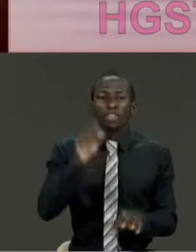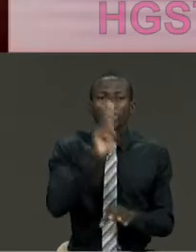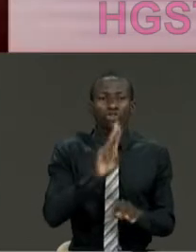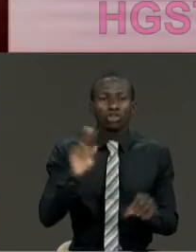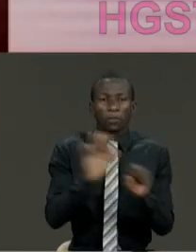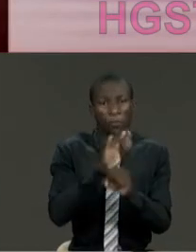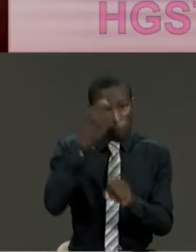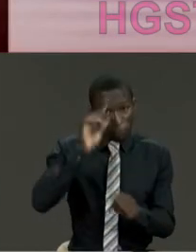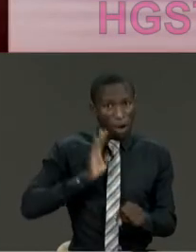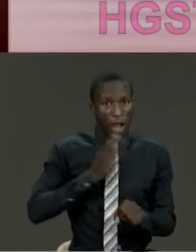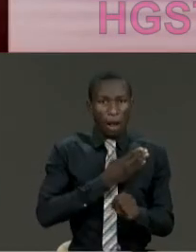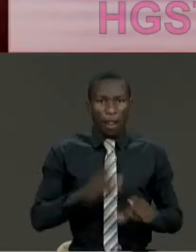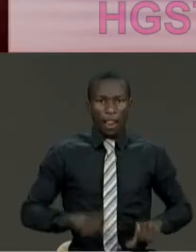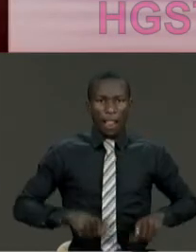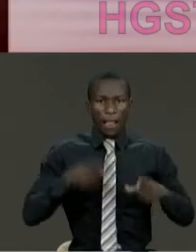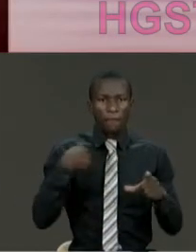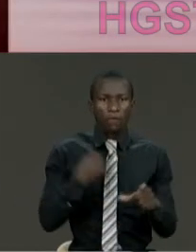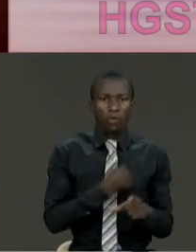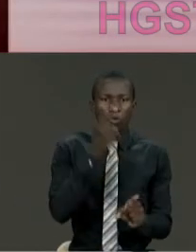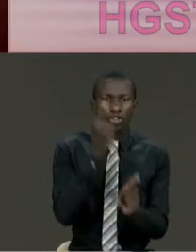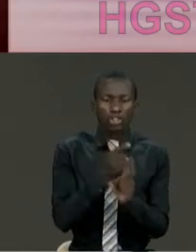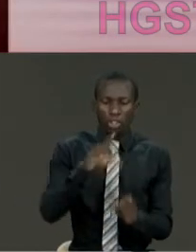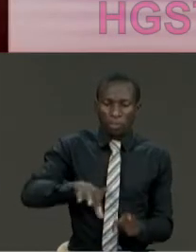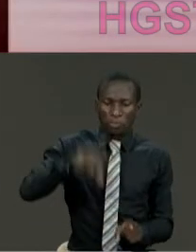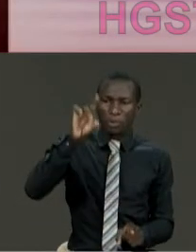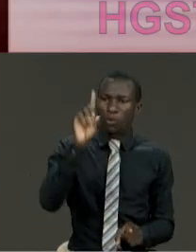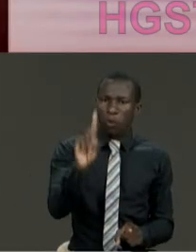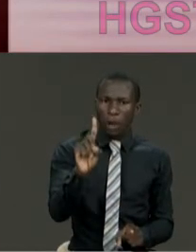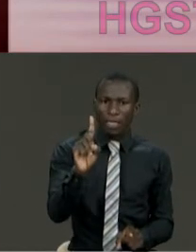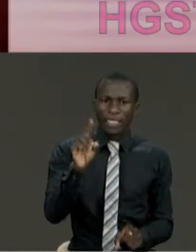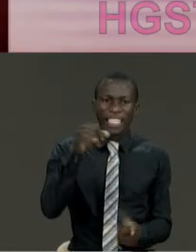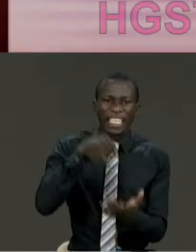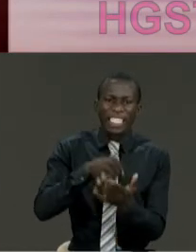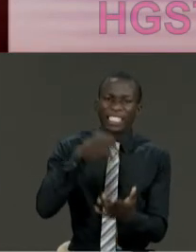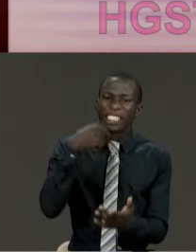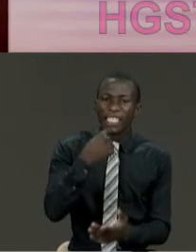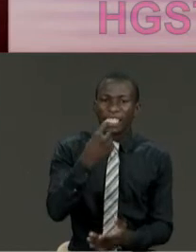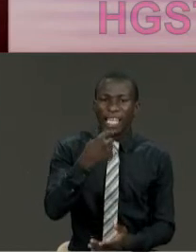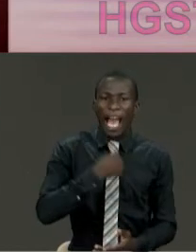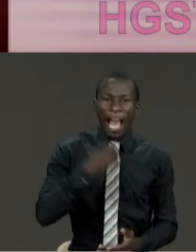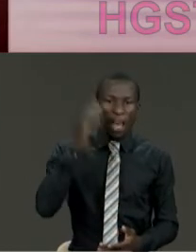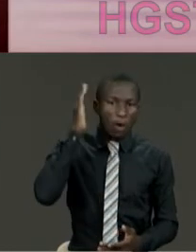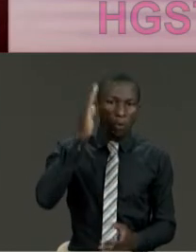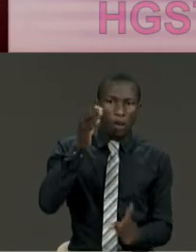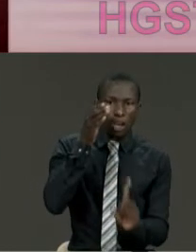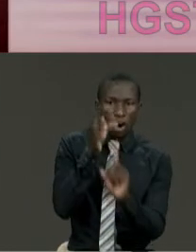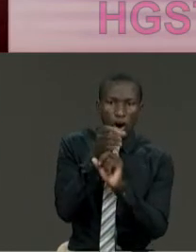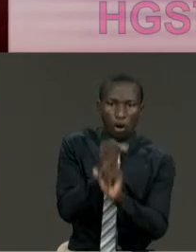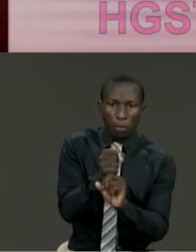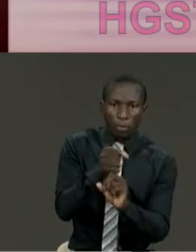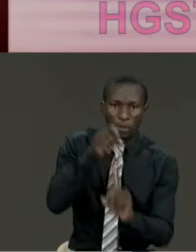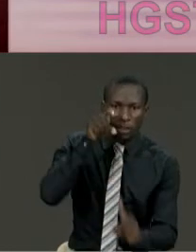we just want to take one of it. It says, I will uphold thee.